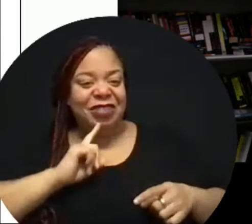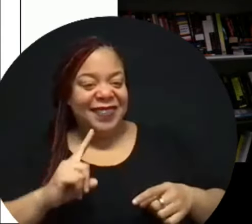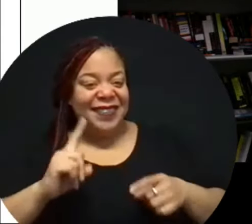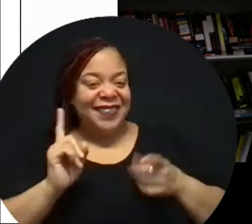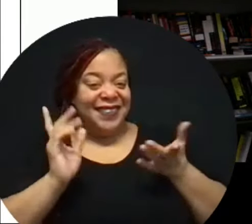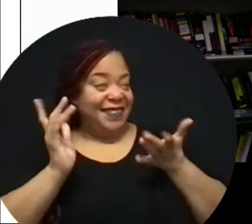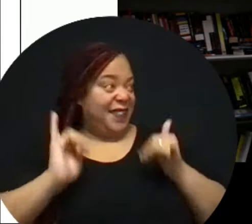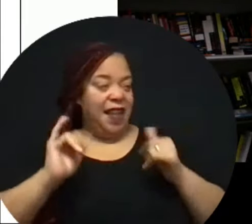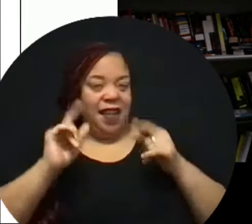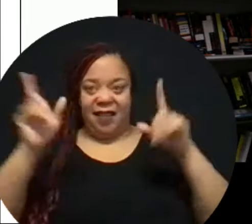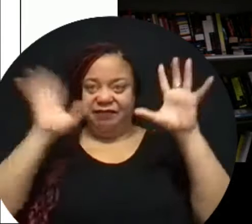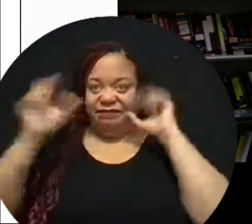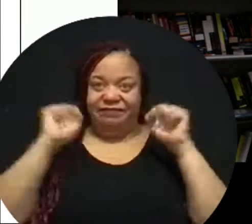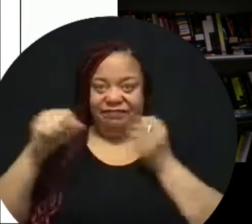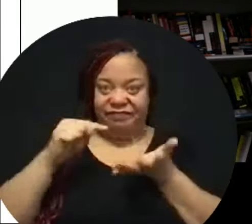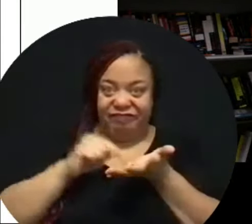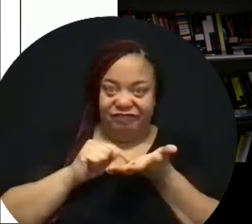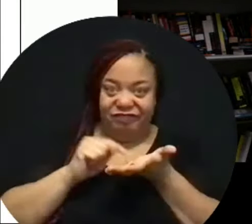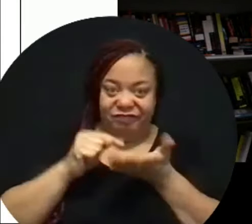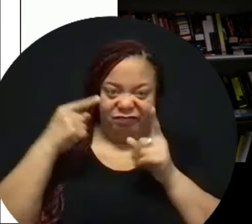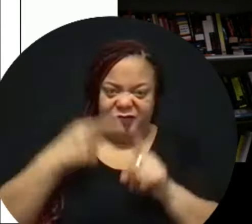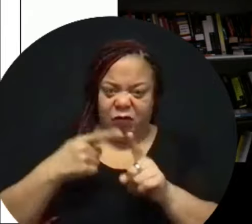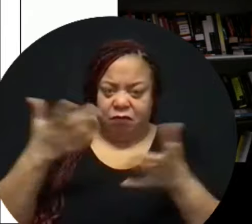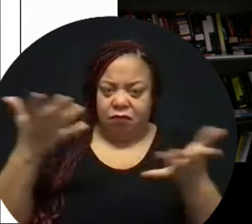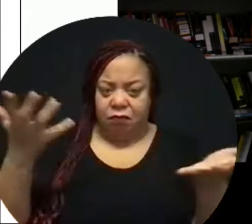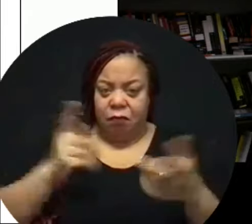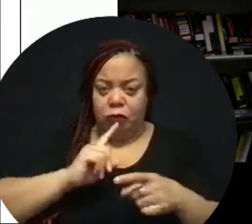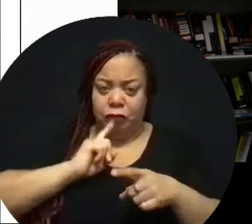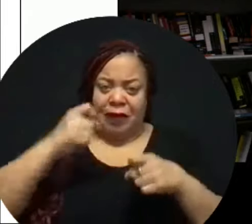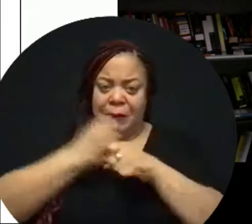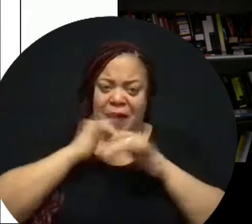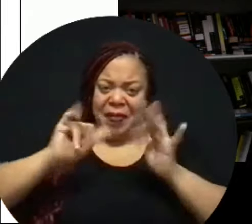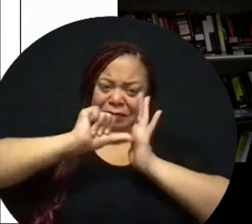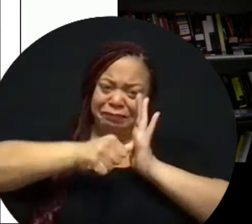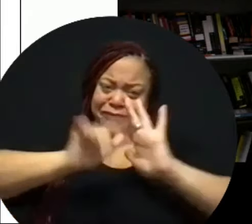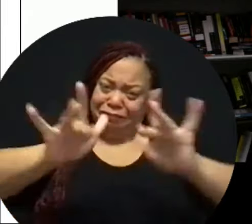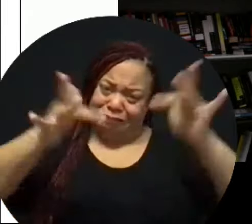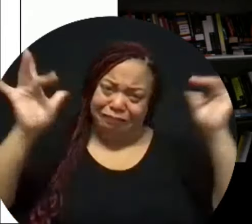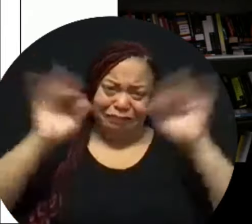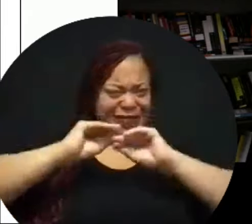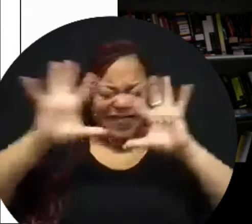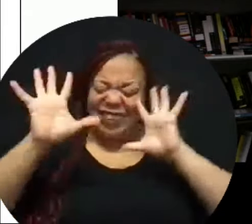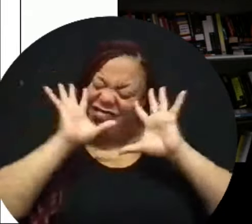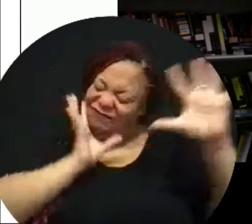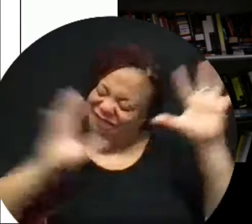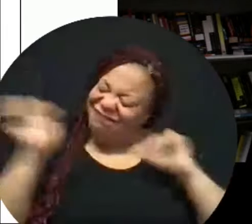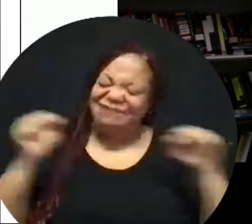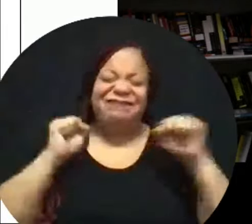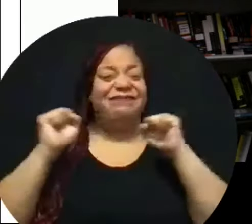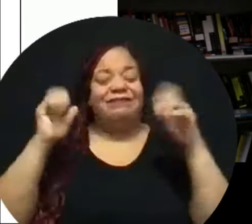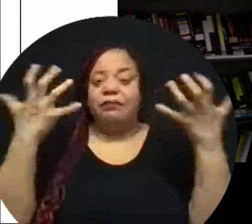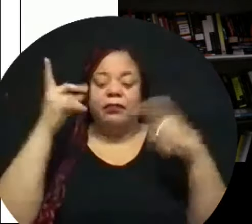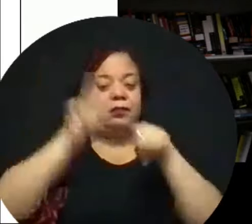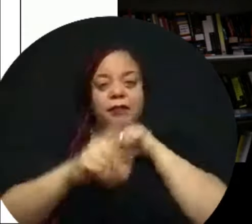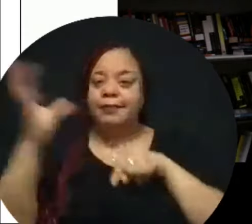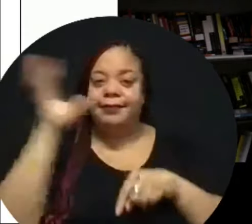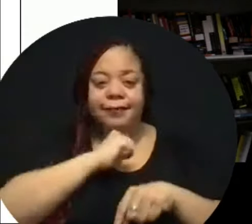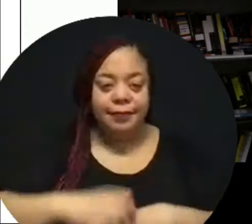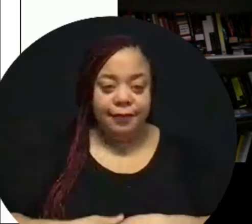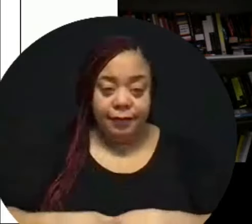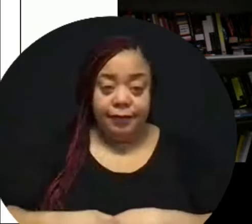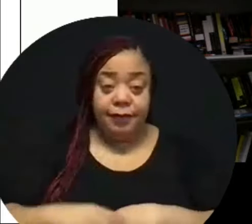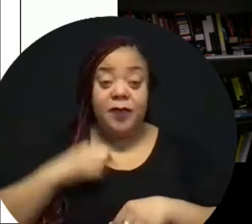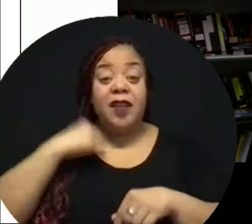there the connections between herbicide and ecocide, the intentional killing of urban but also rural